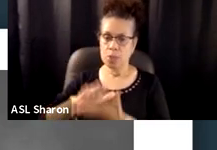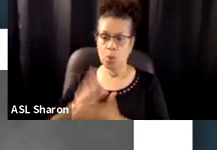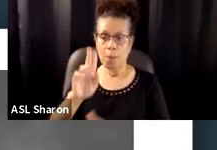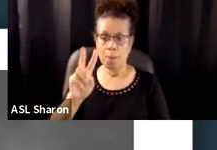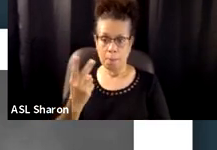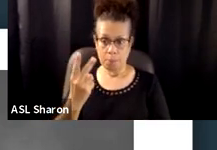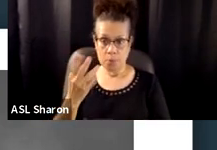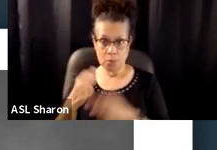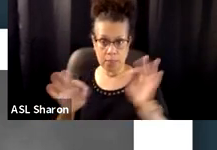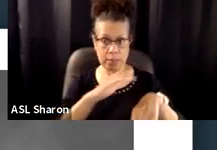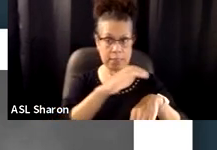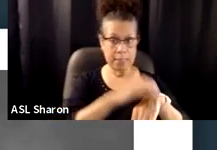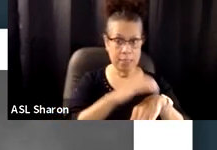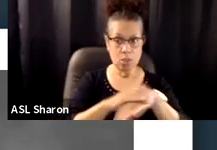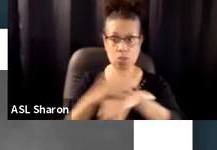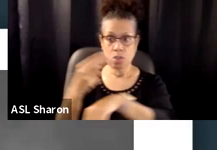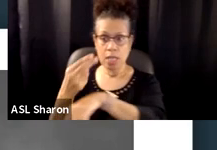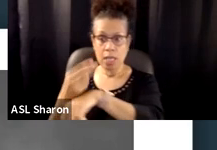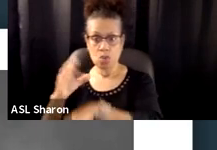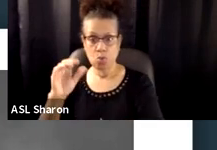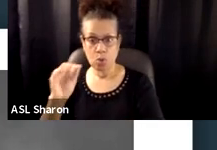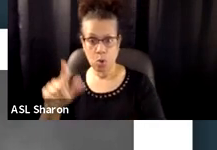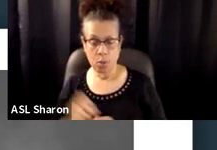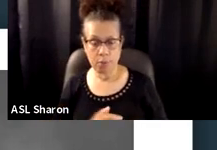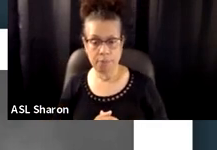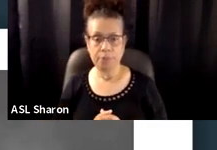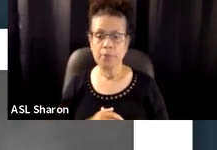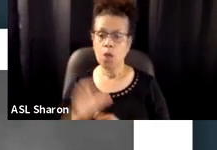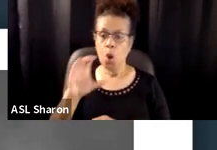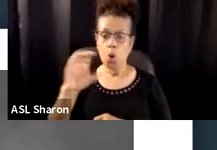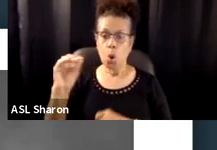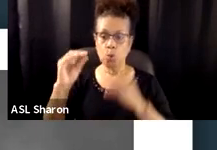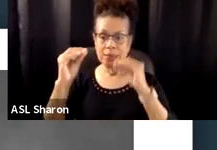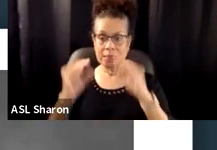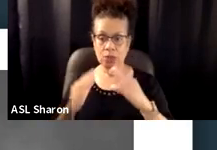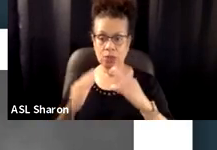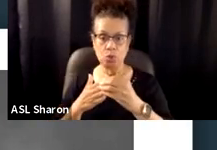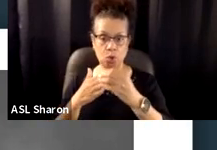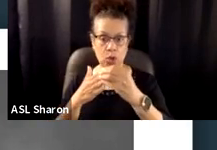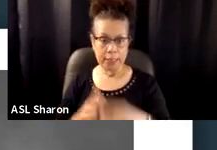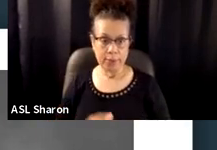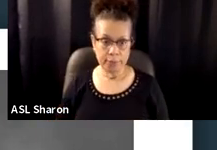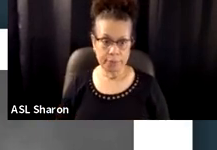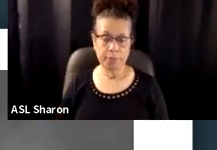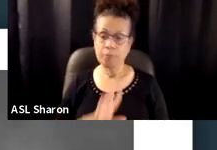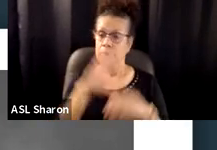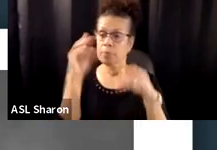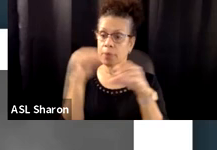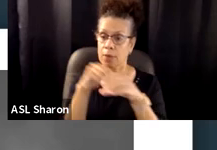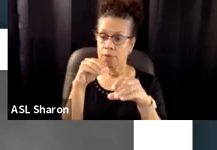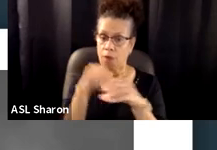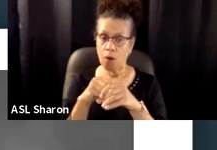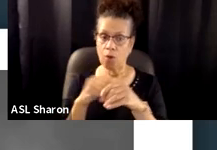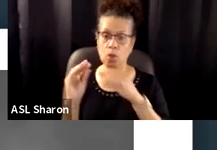speaking both english and haitian creole he served as a co-teacher leader he's participated on the